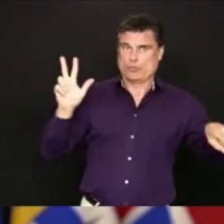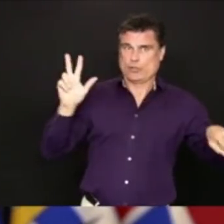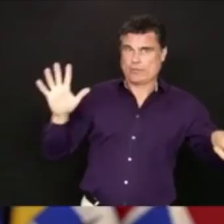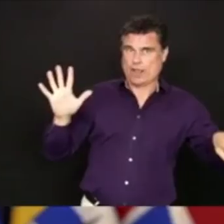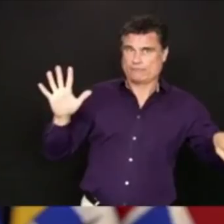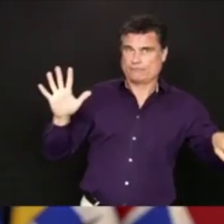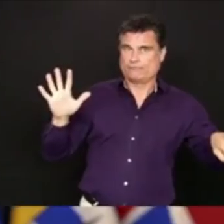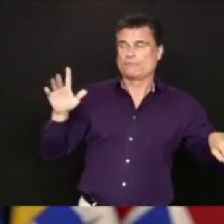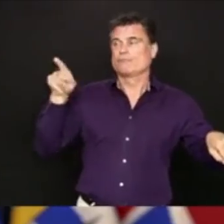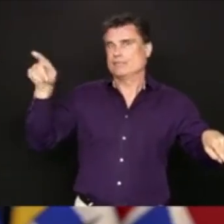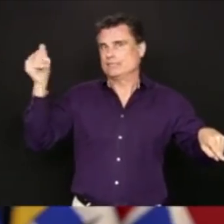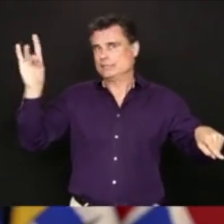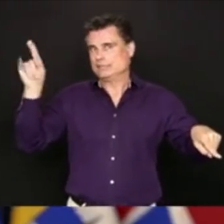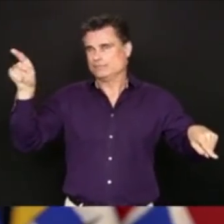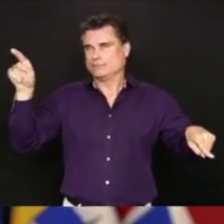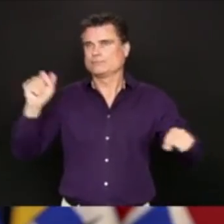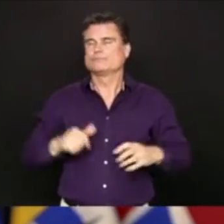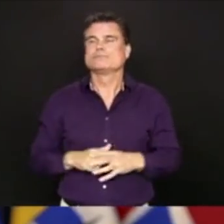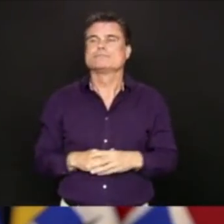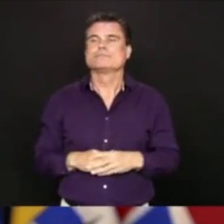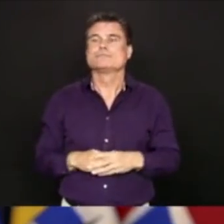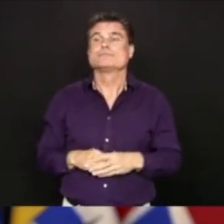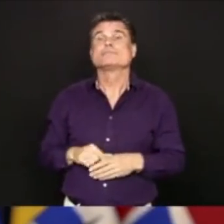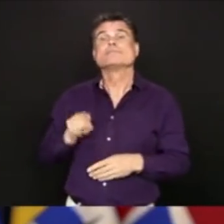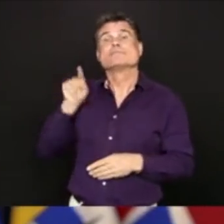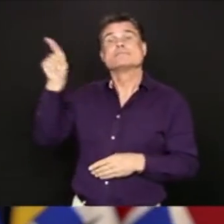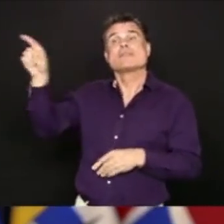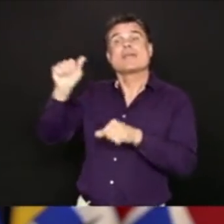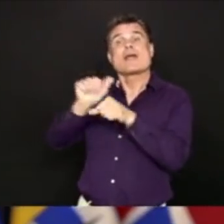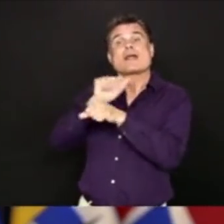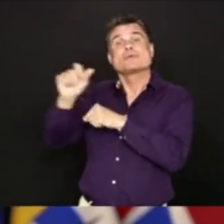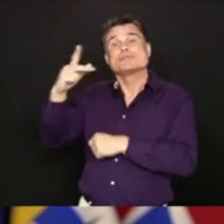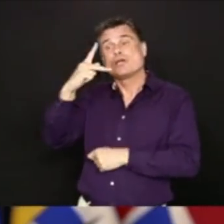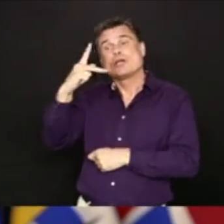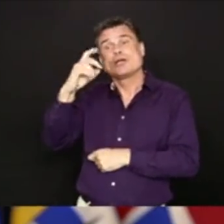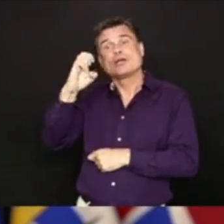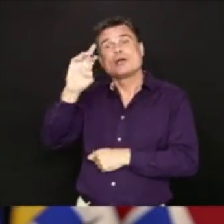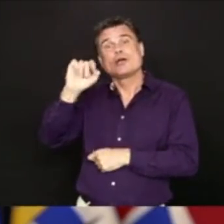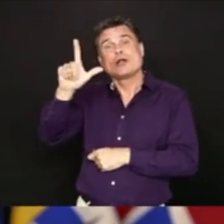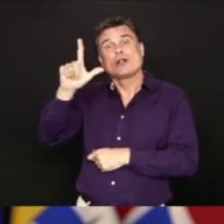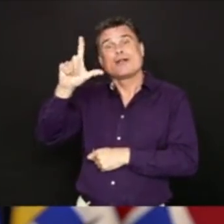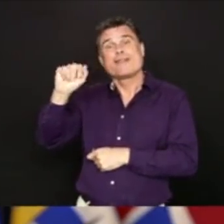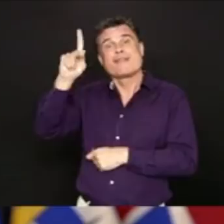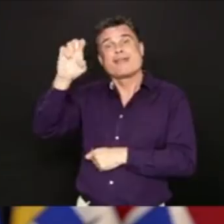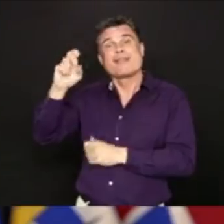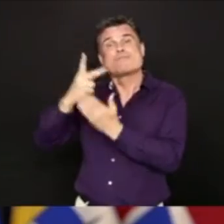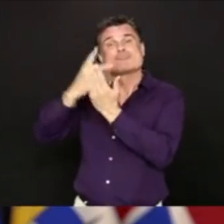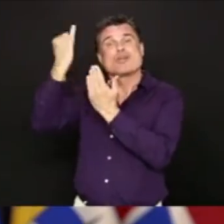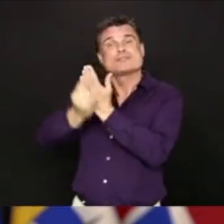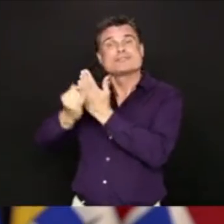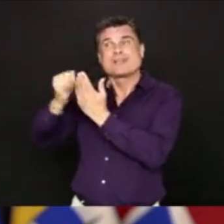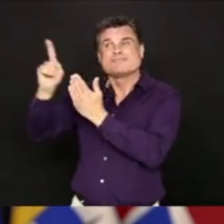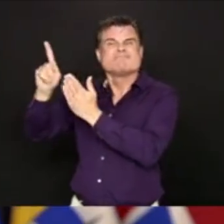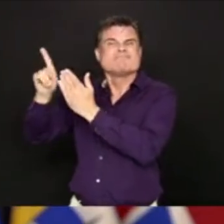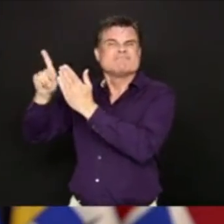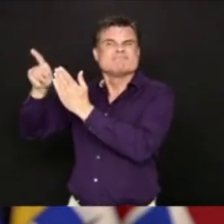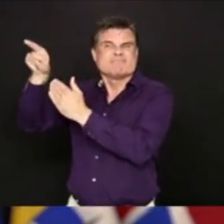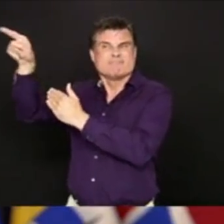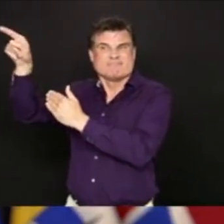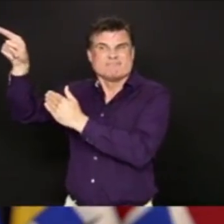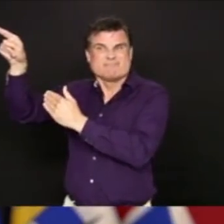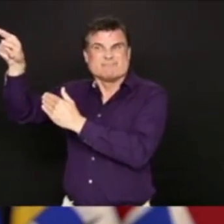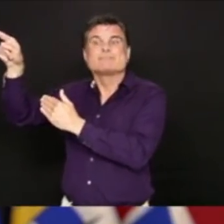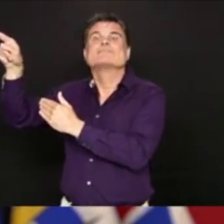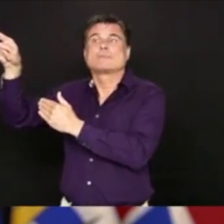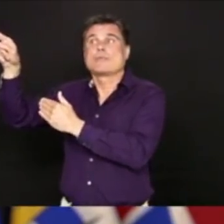the Curl Lake industrial plant in Alberta. In terms of our cases, we have 96 people who